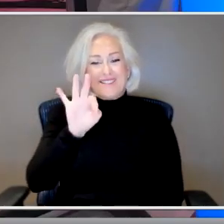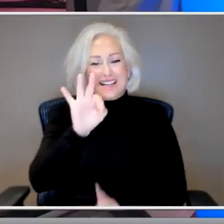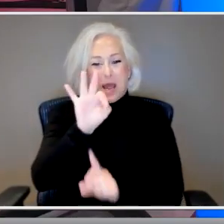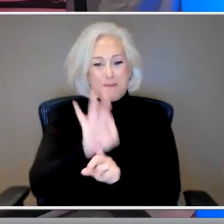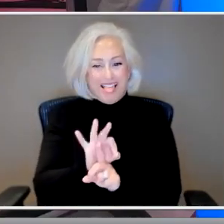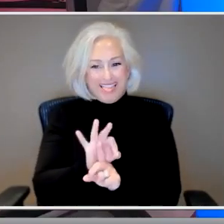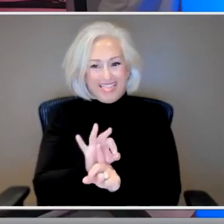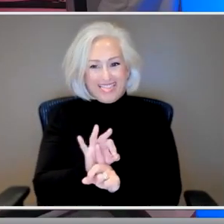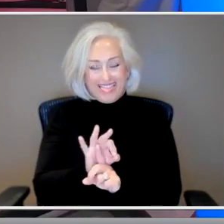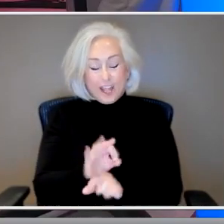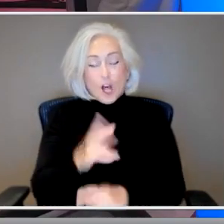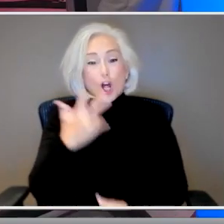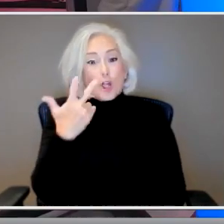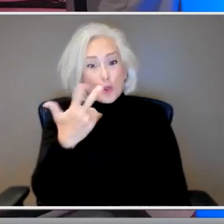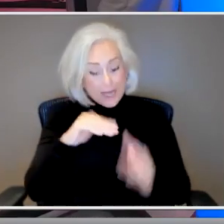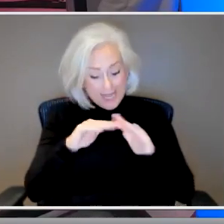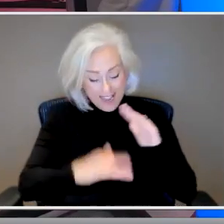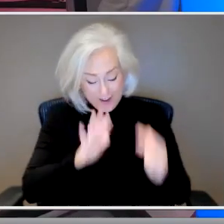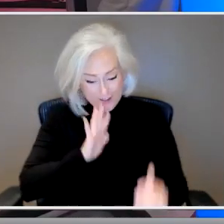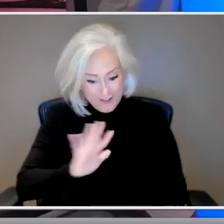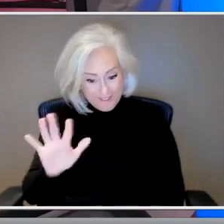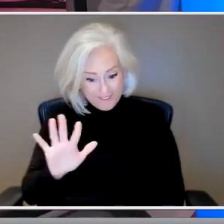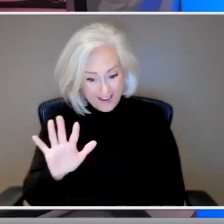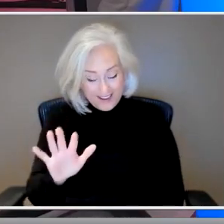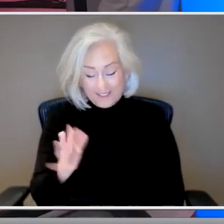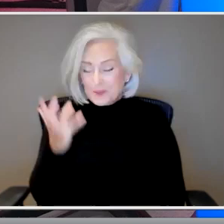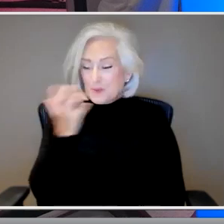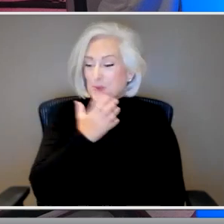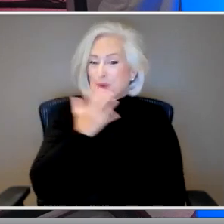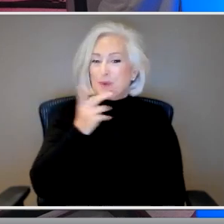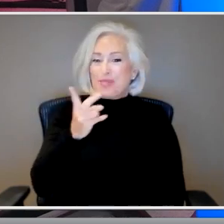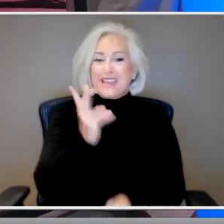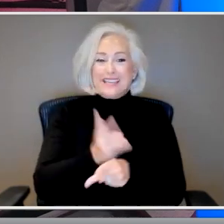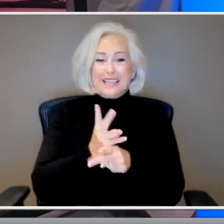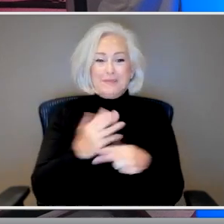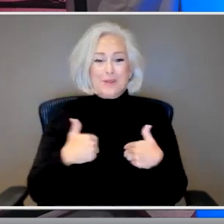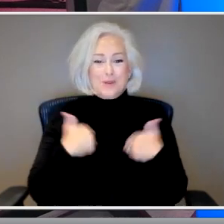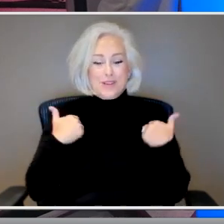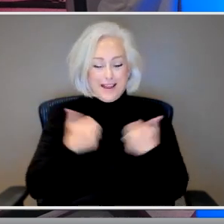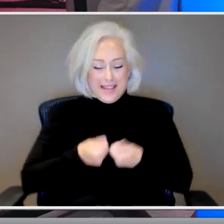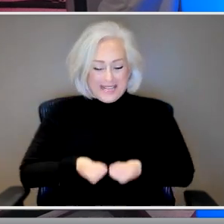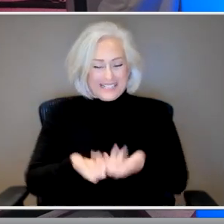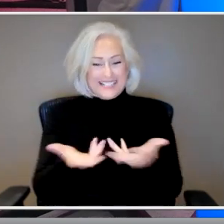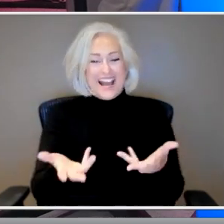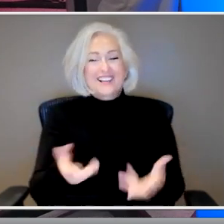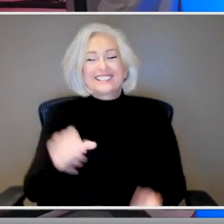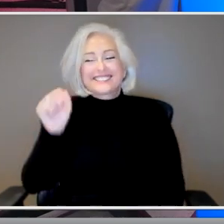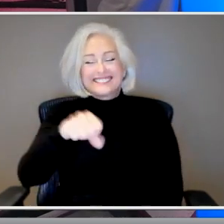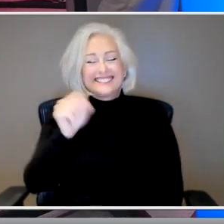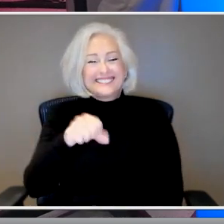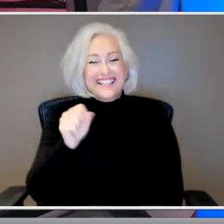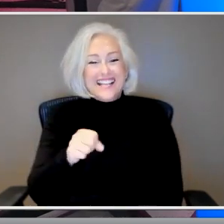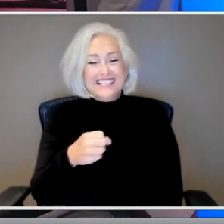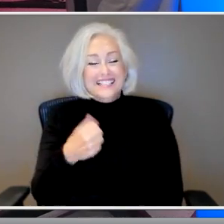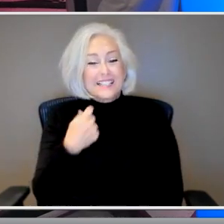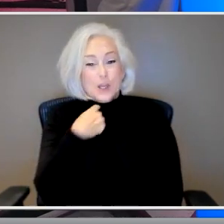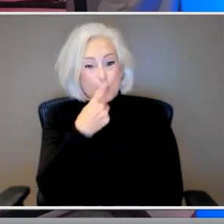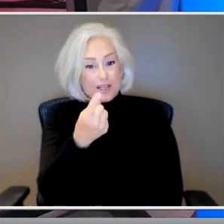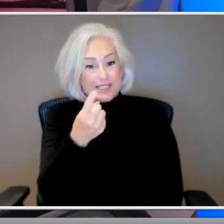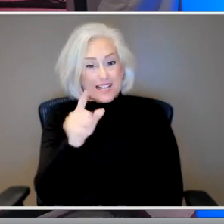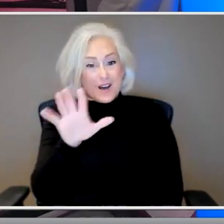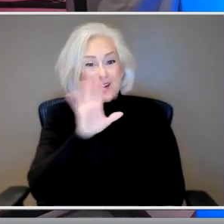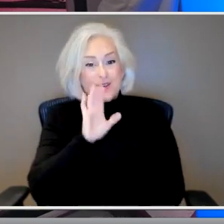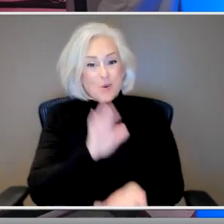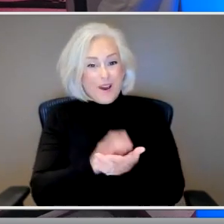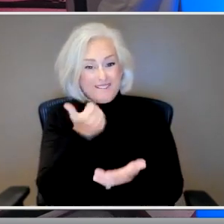under the age of 5. Yes, They're keeping you young and tired. yes, they are. Anything you want to say to Tori? No,